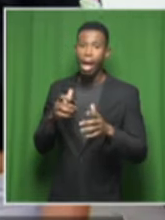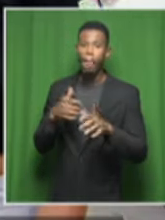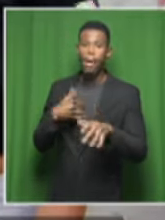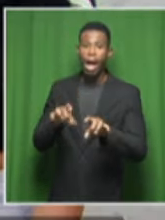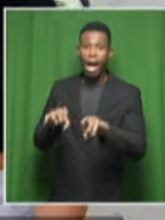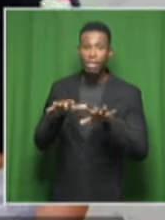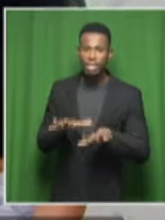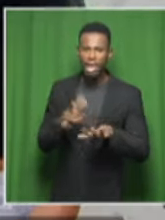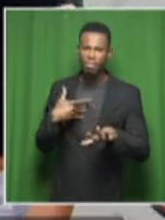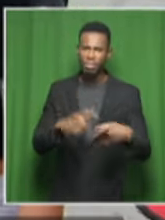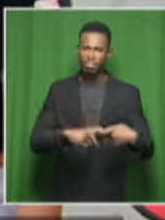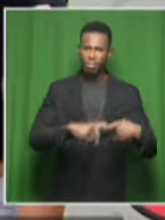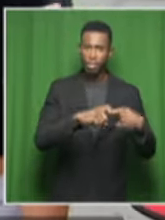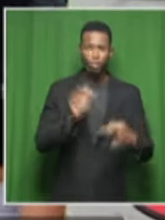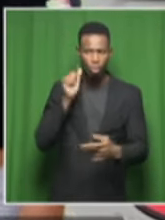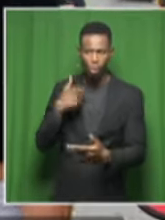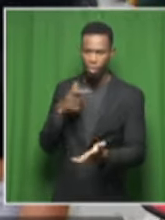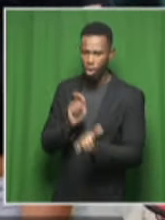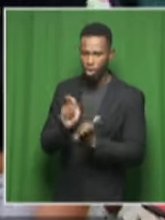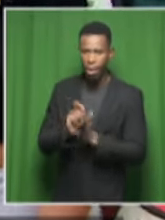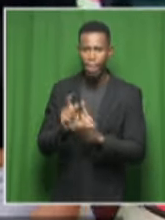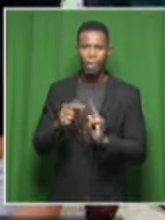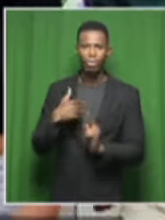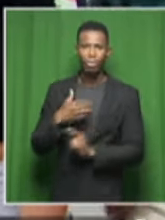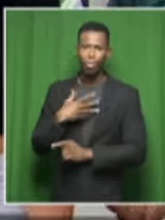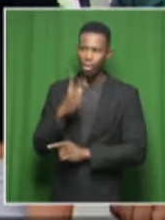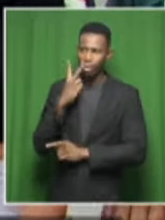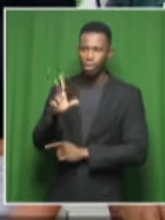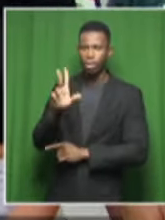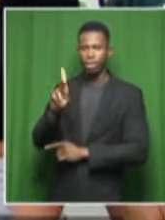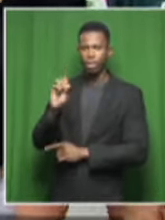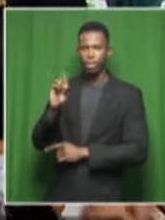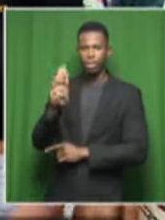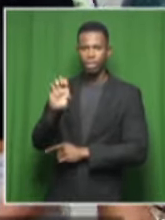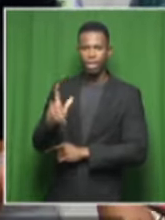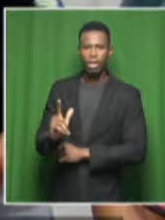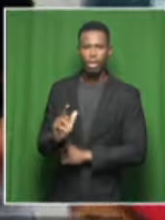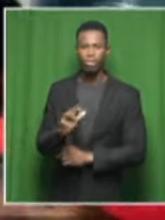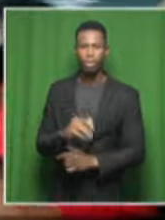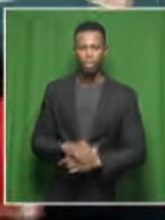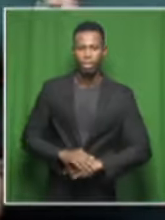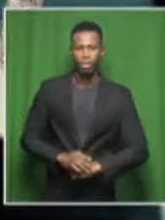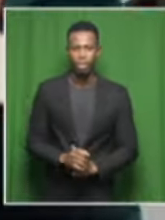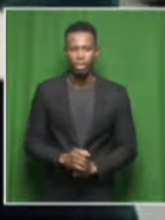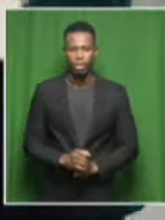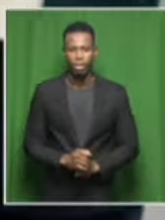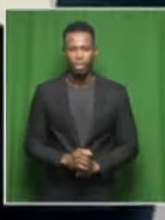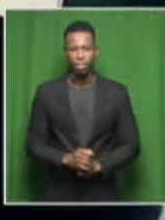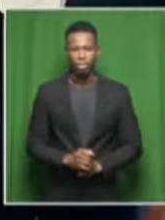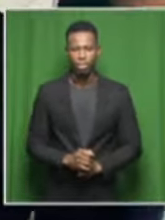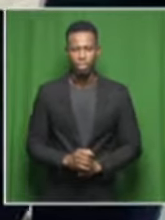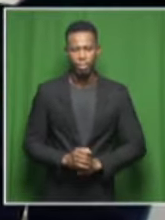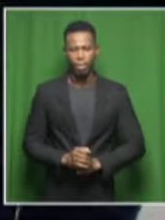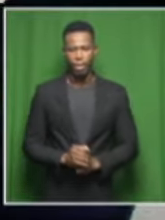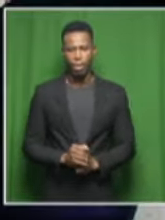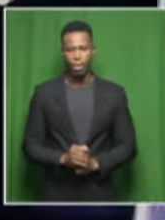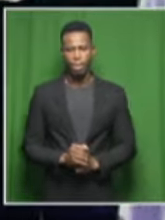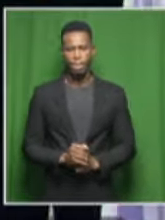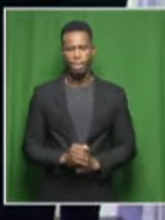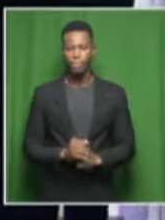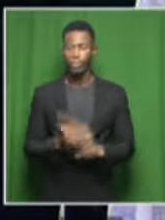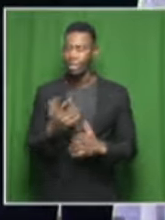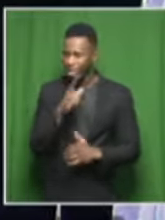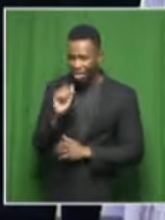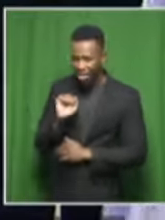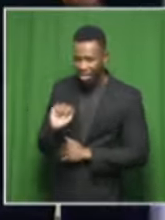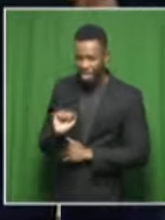I'm writing tomorrow, but I'm here. I want to see Chesson and Kobe. Like, I'm here for Chesson and Kobe. Like, Angie, who do you want to see the two ones? Who's your favorite? Oh, you chose Chesson. You